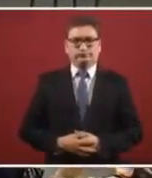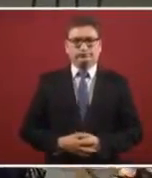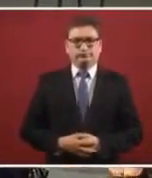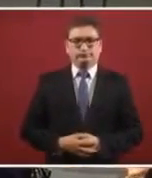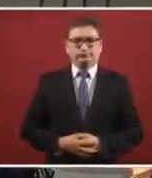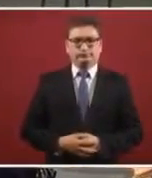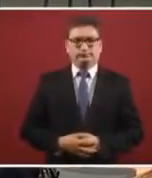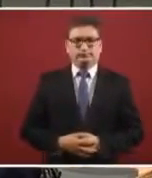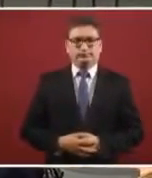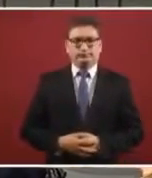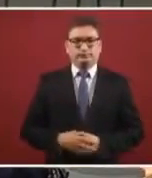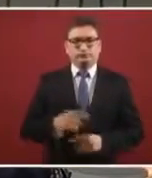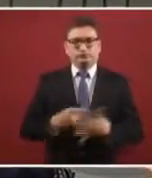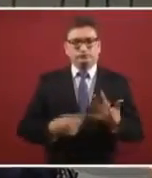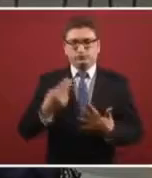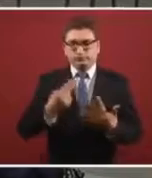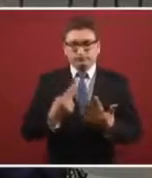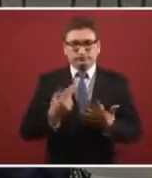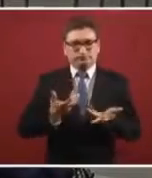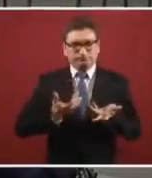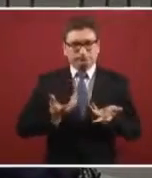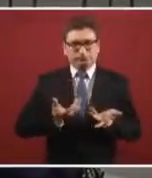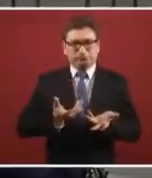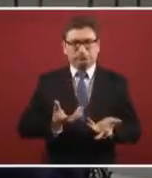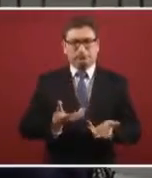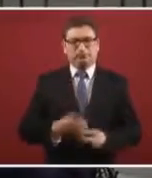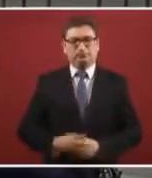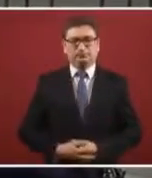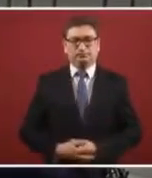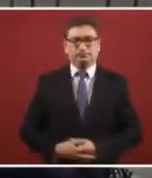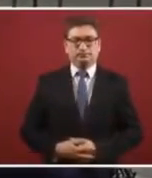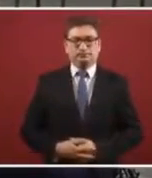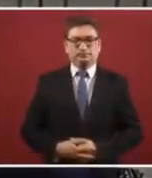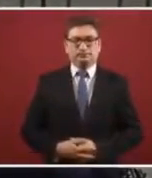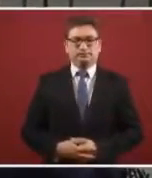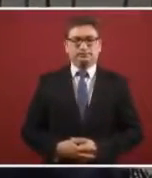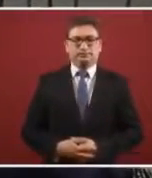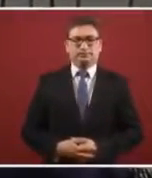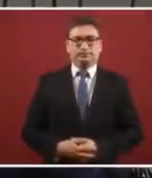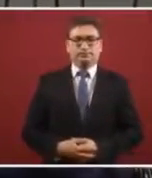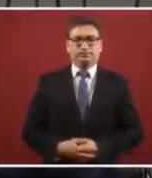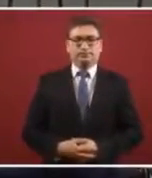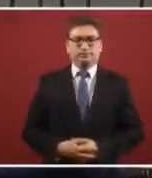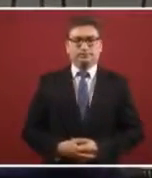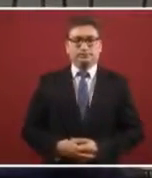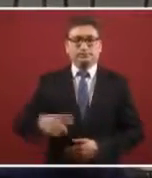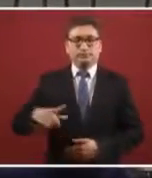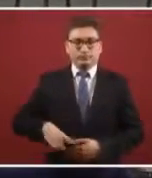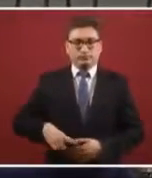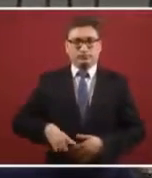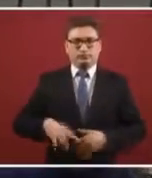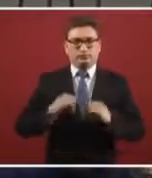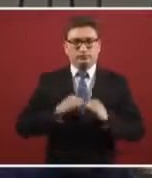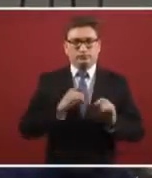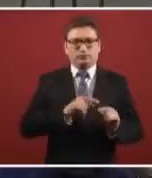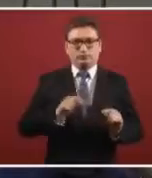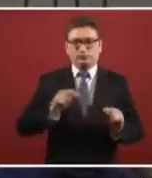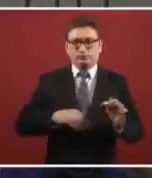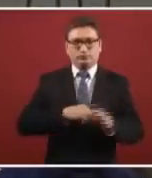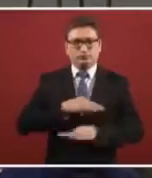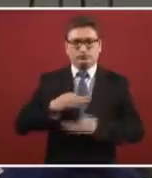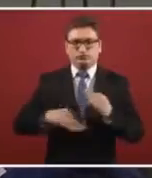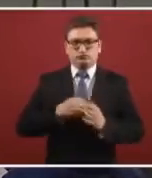requiere, that se is necesita. required, that is needed. Es el gobierno en su conjunto el que está It's the government participando.